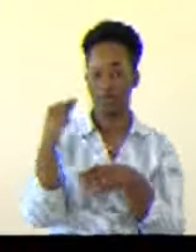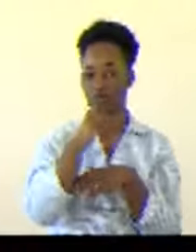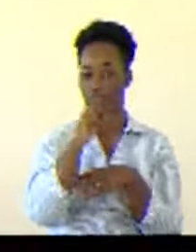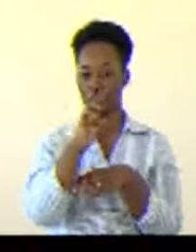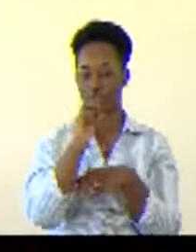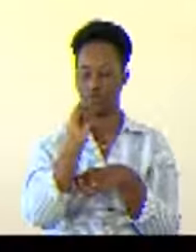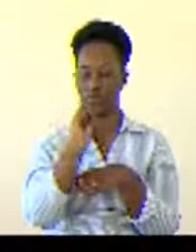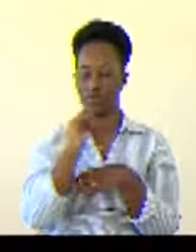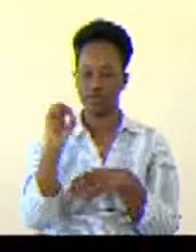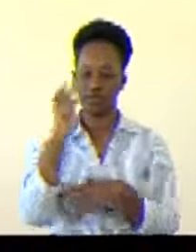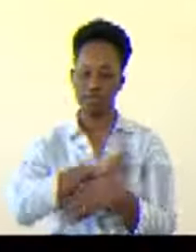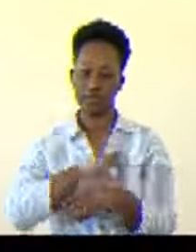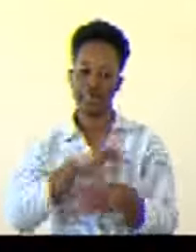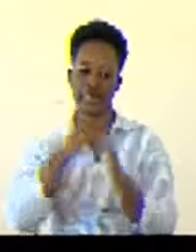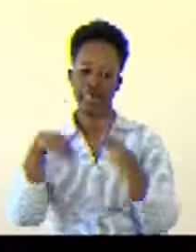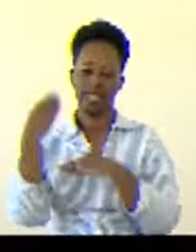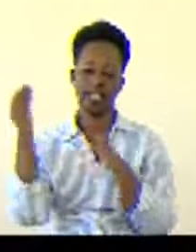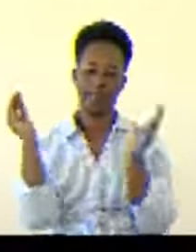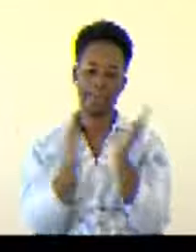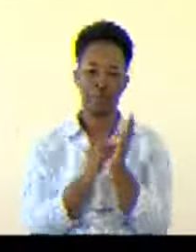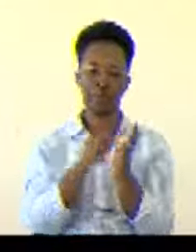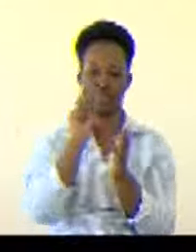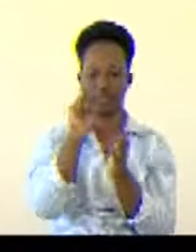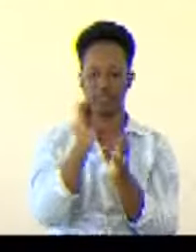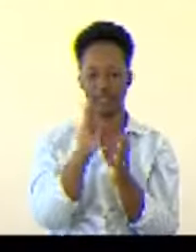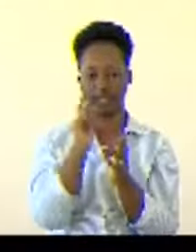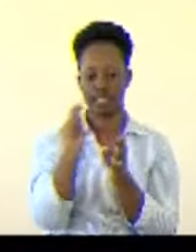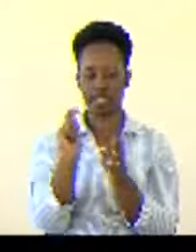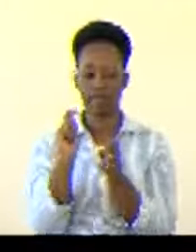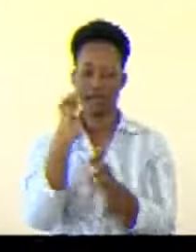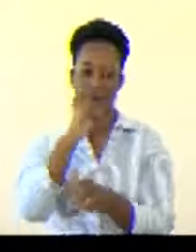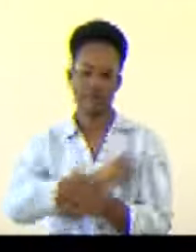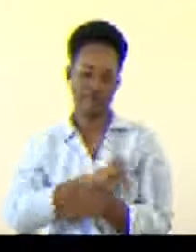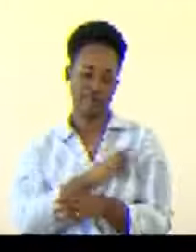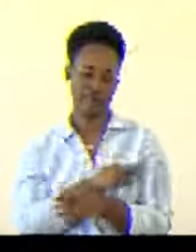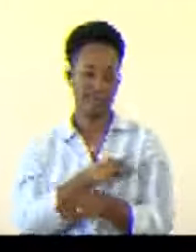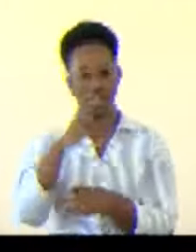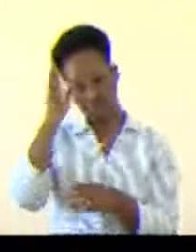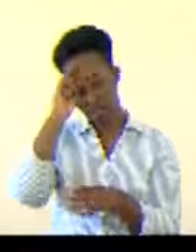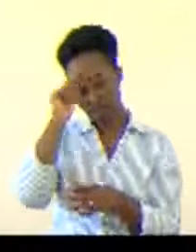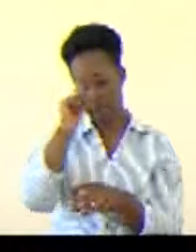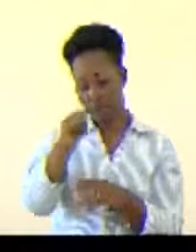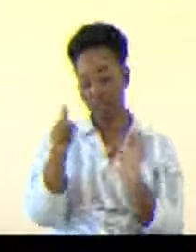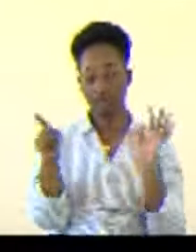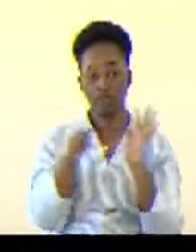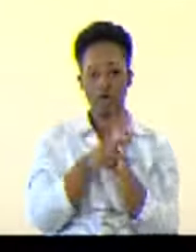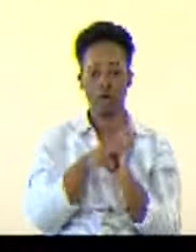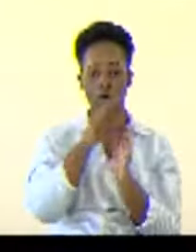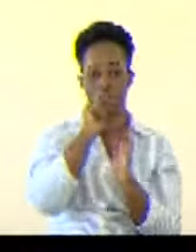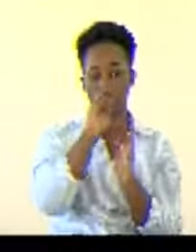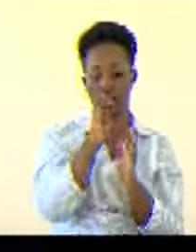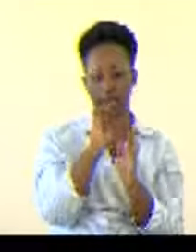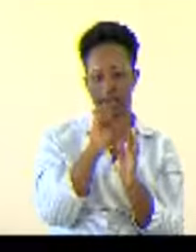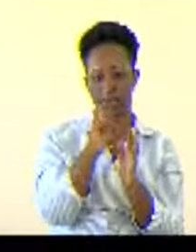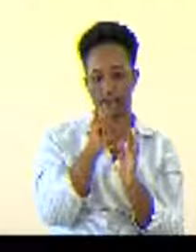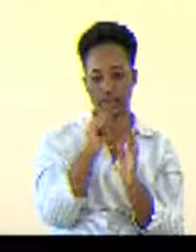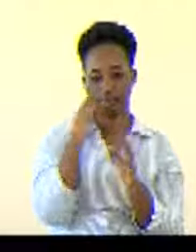profit. Remember, gross profit is net sales minus cost of sales. So this is the net